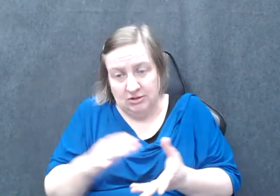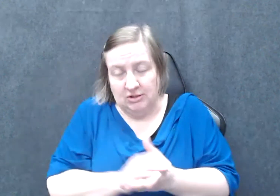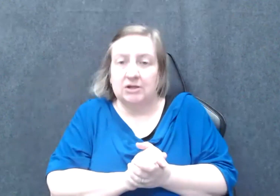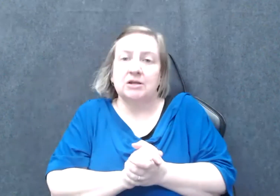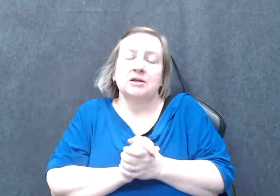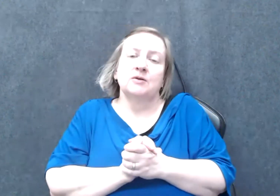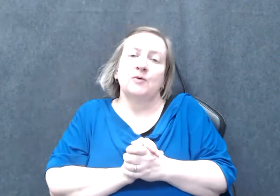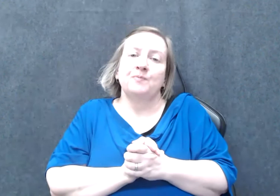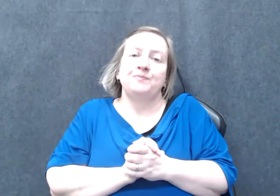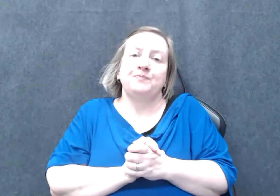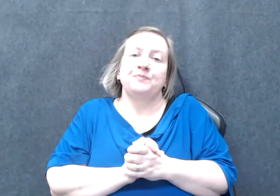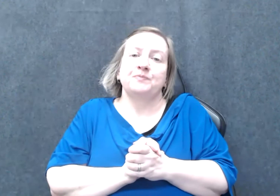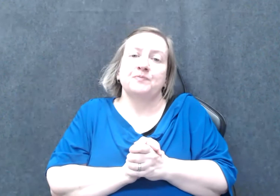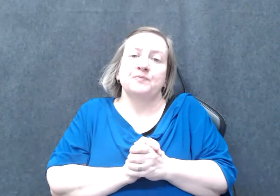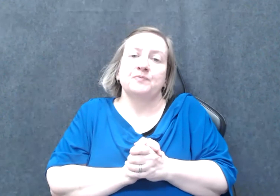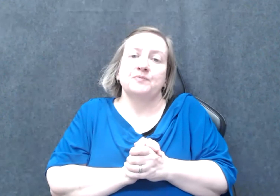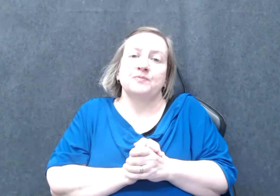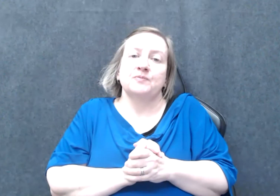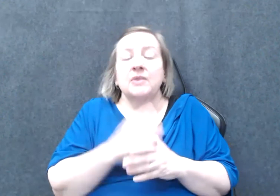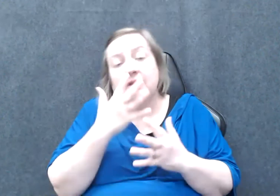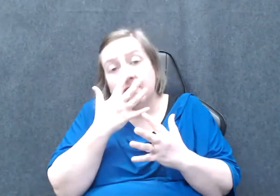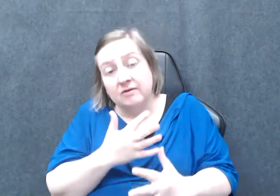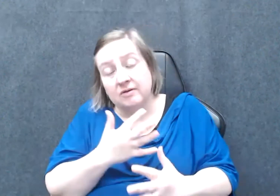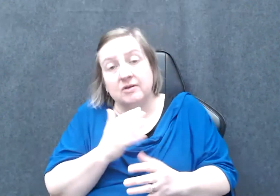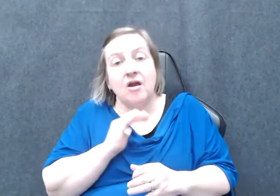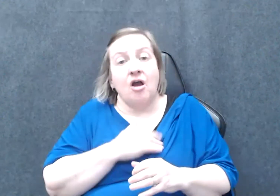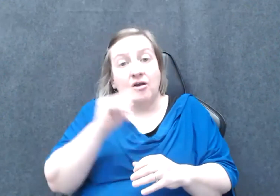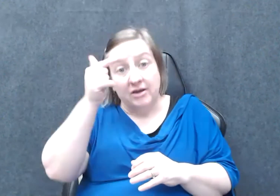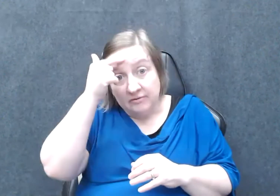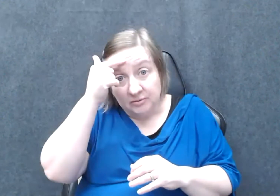me, like, you know, unfortunately our government